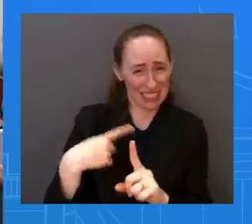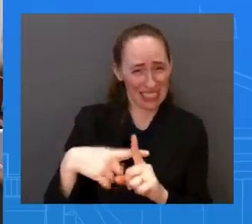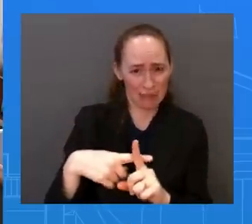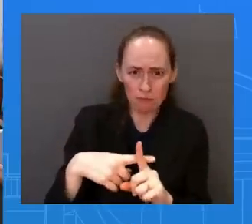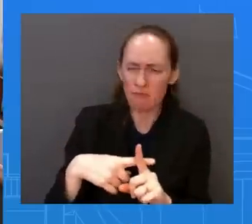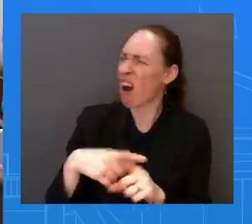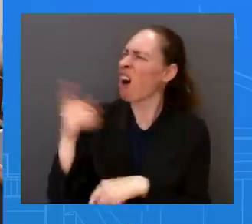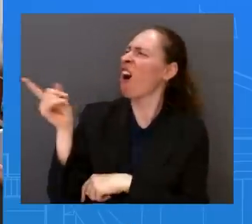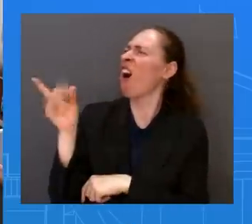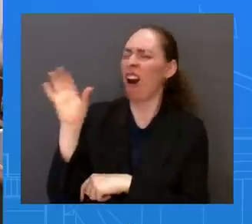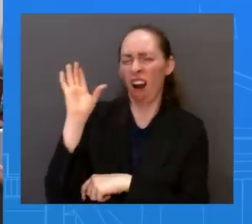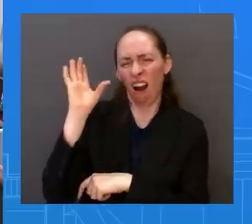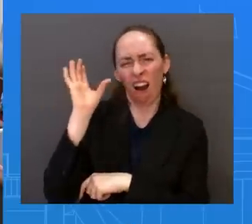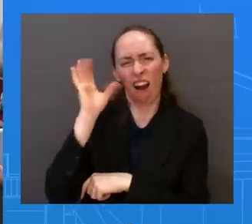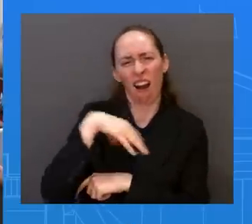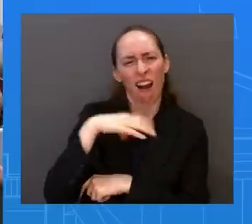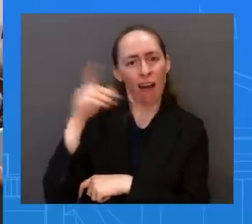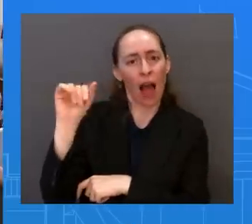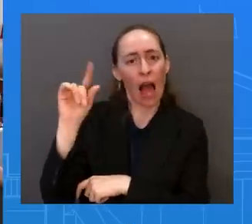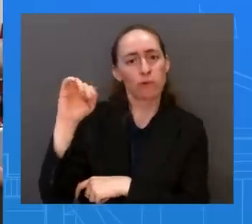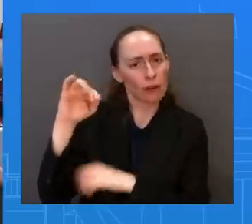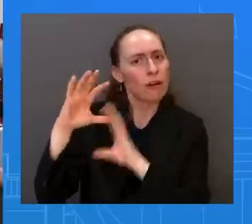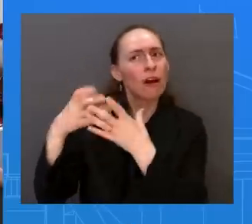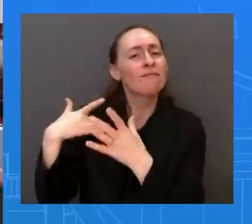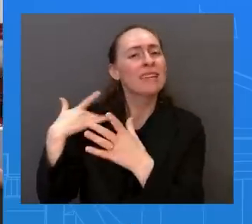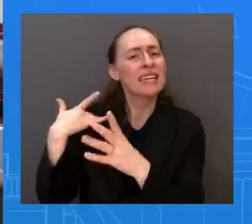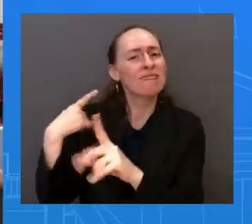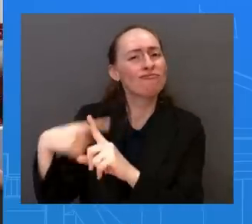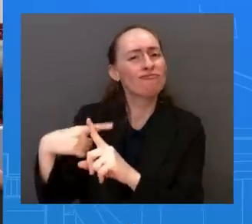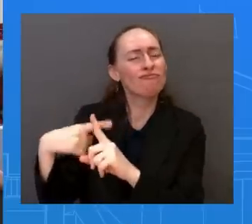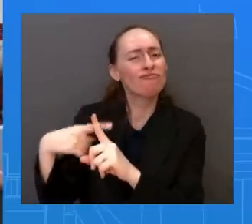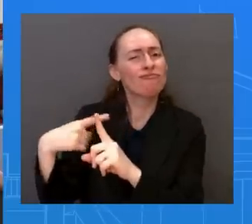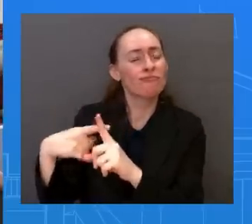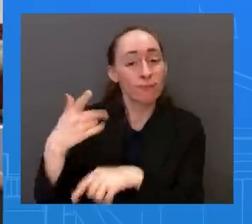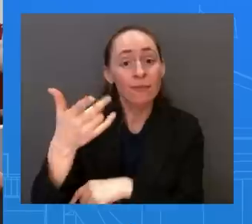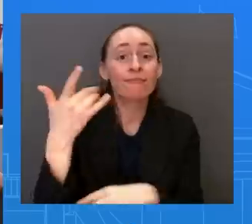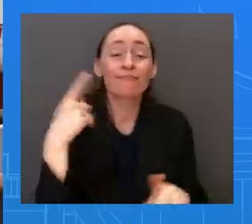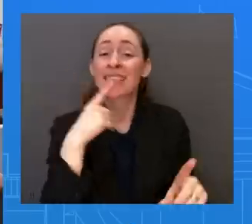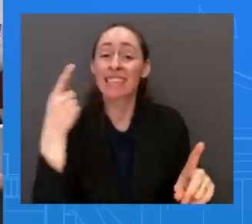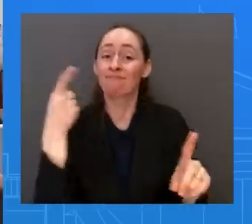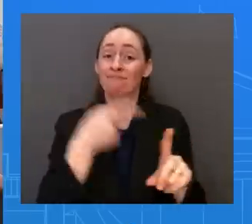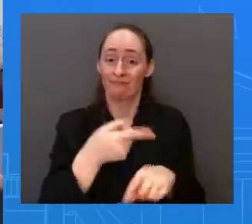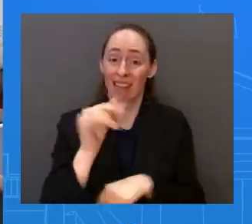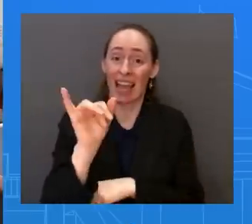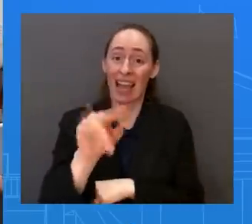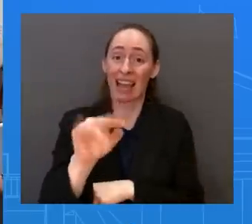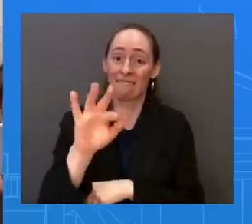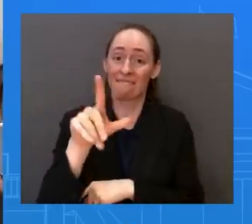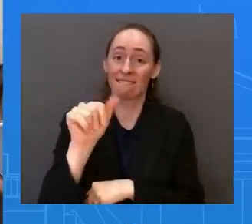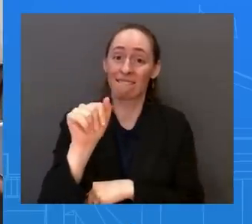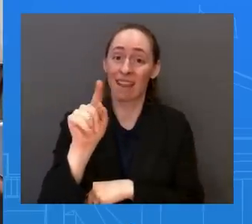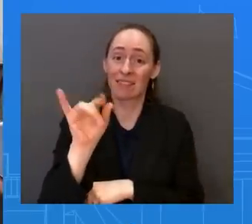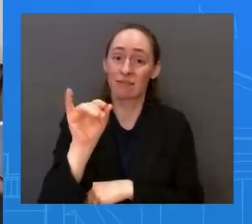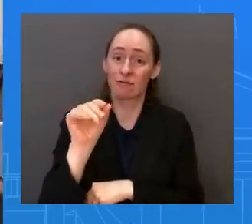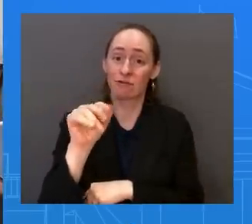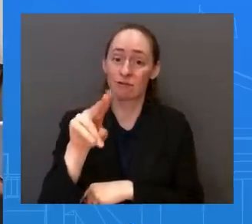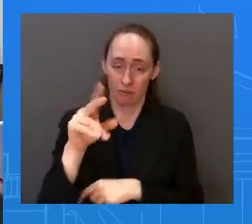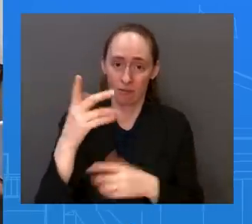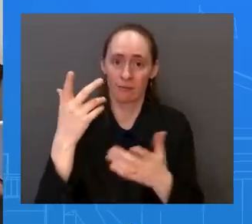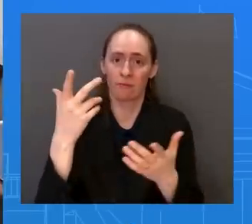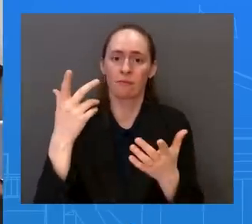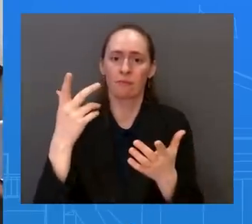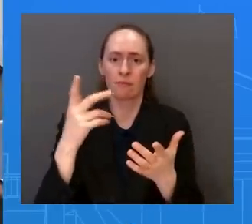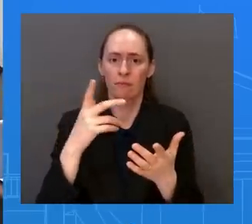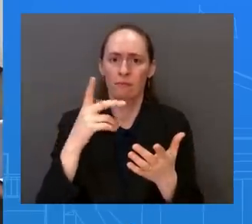he's not responsible for inflation, that it's a global issue and things like that, is there a problem or maybe a